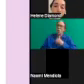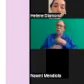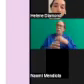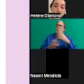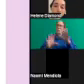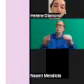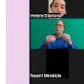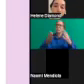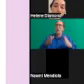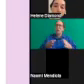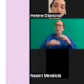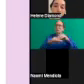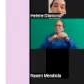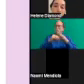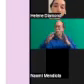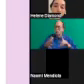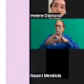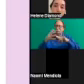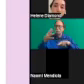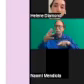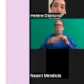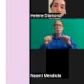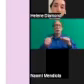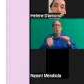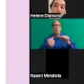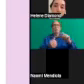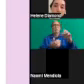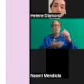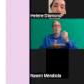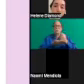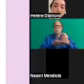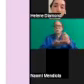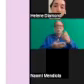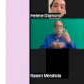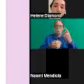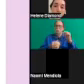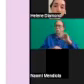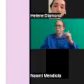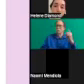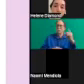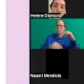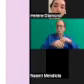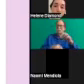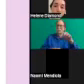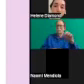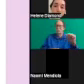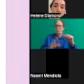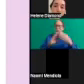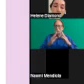in treating someone like ourselves in the disabled community? Anyone who can help coordinate